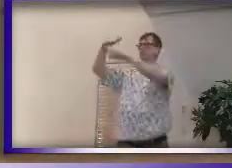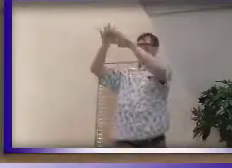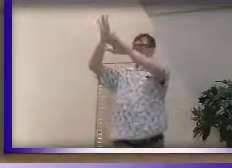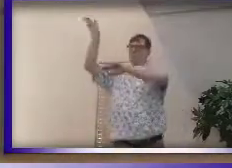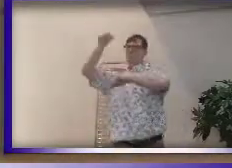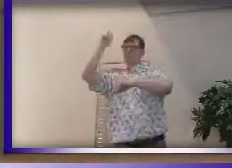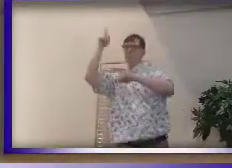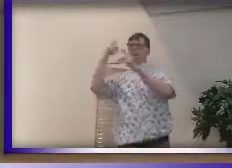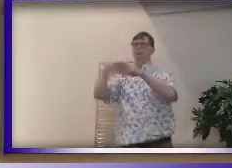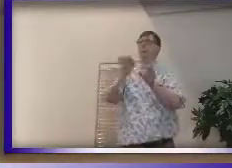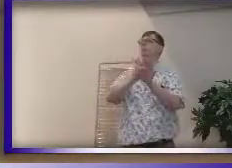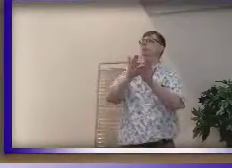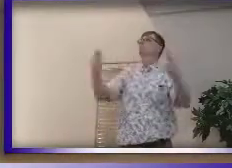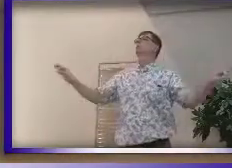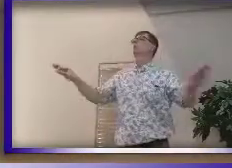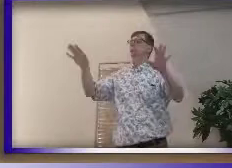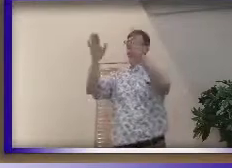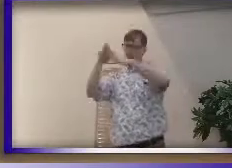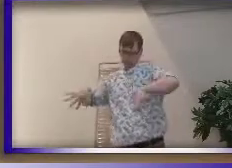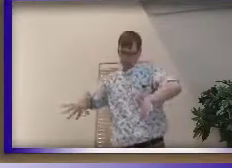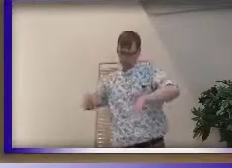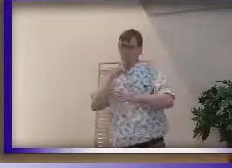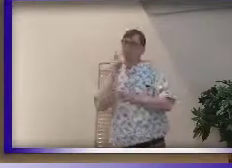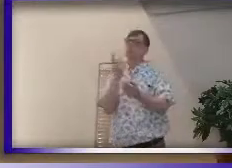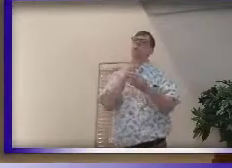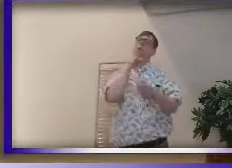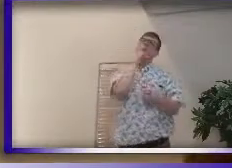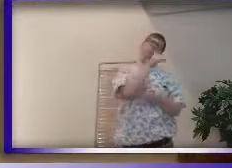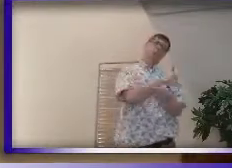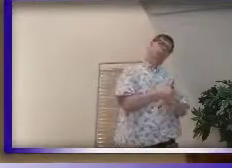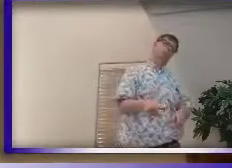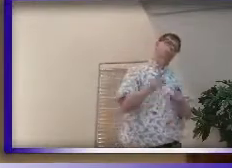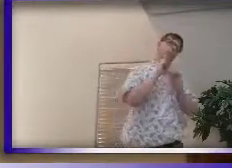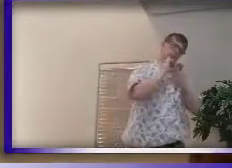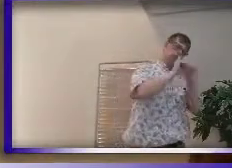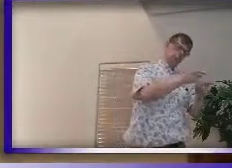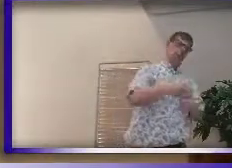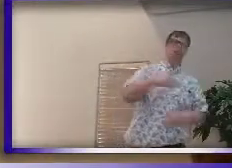down by month and then it gets broken down by talk title. And I'll use the talk title.